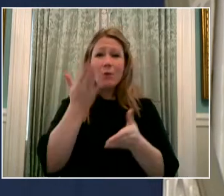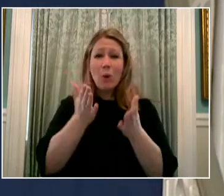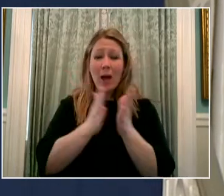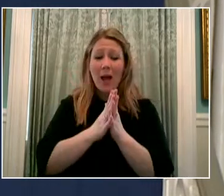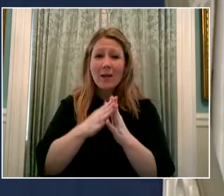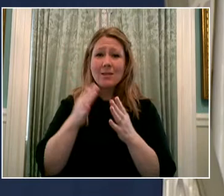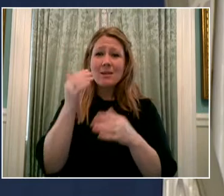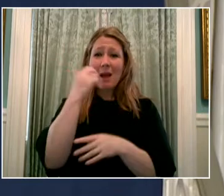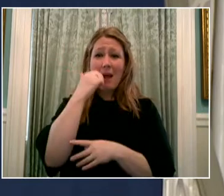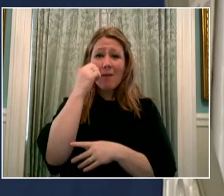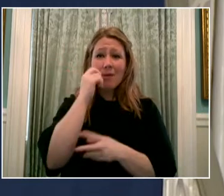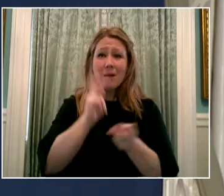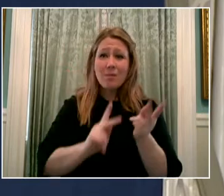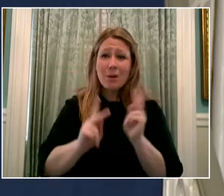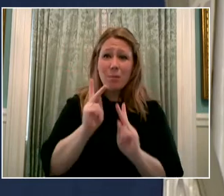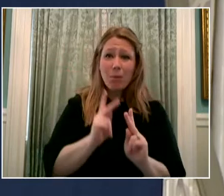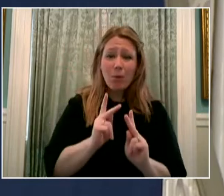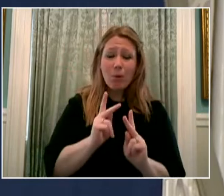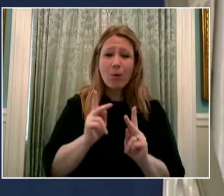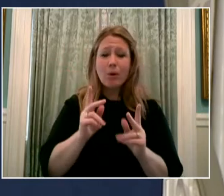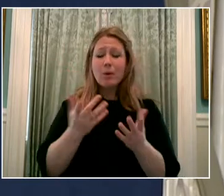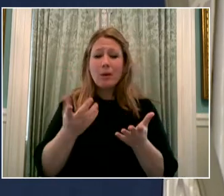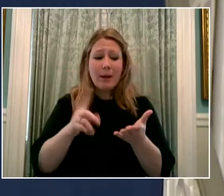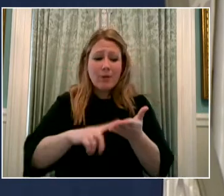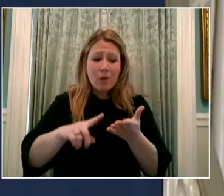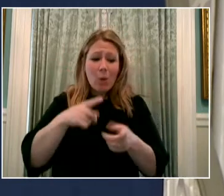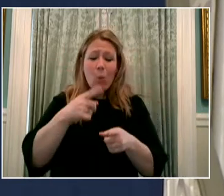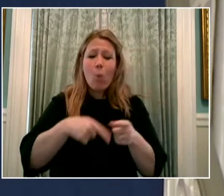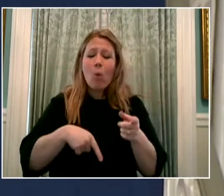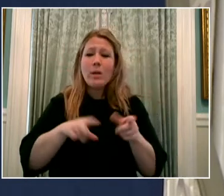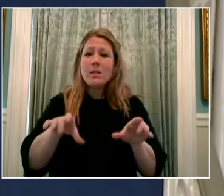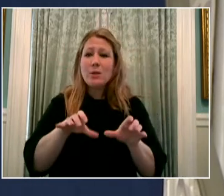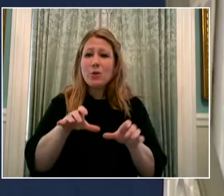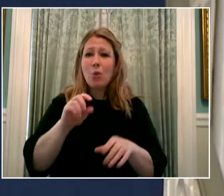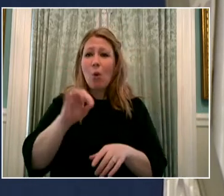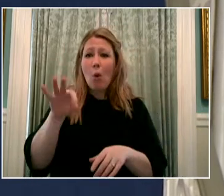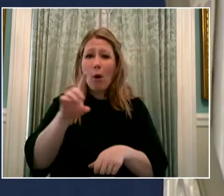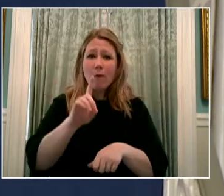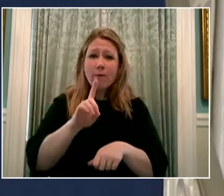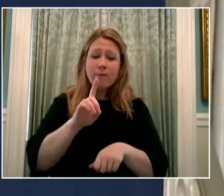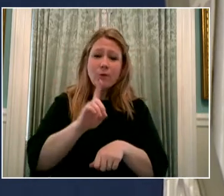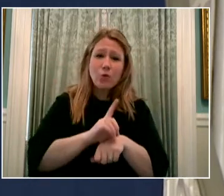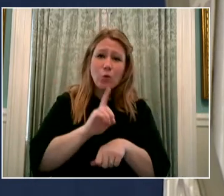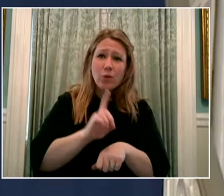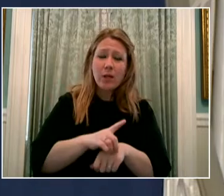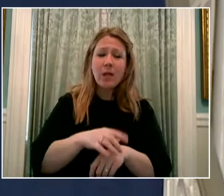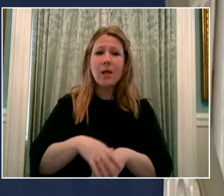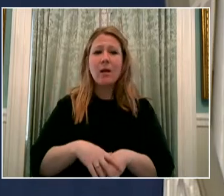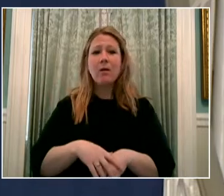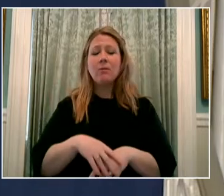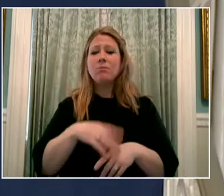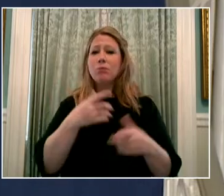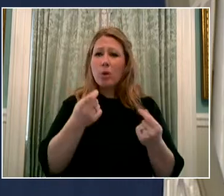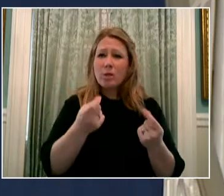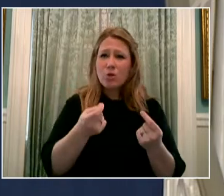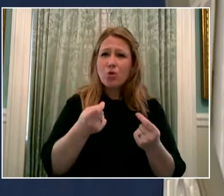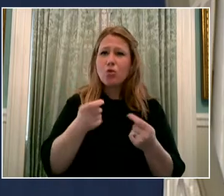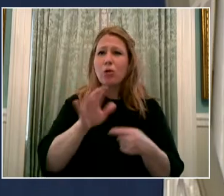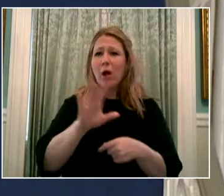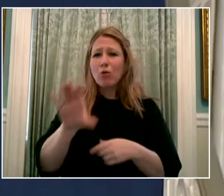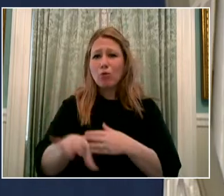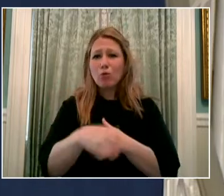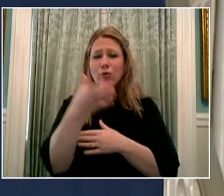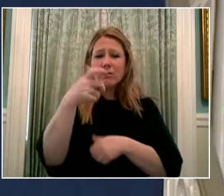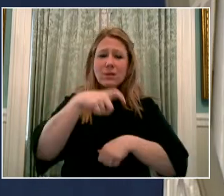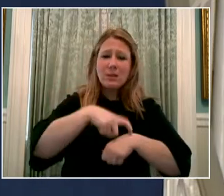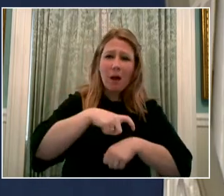does off duty with the around Christmas time and with children, you look at the volunteering, you look